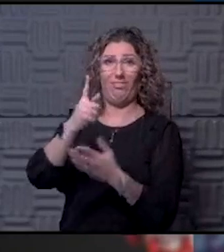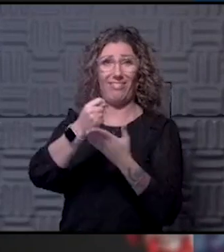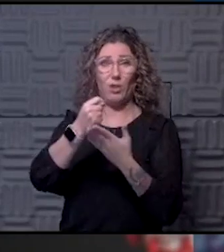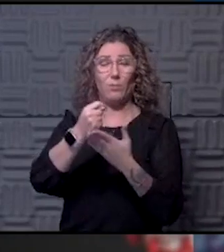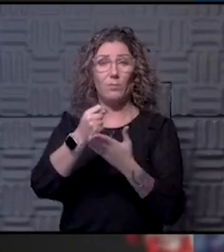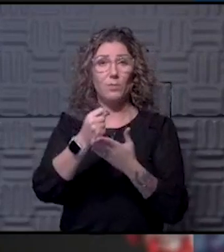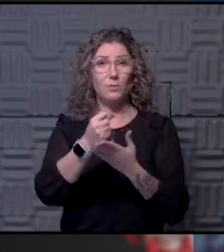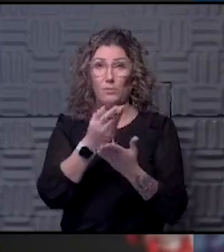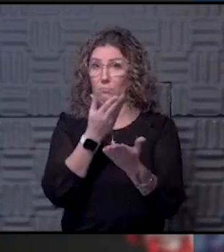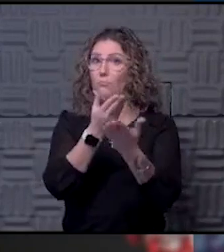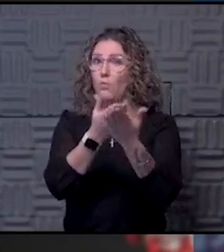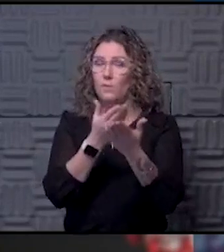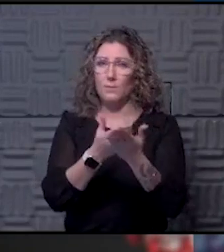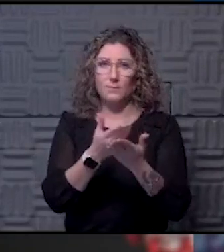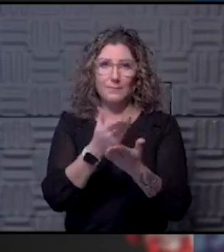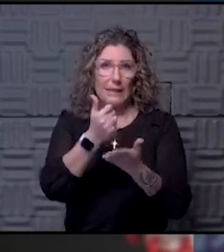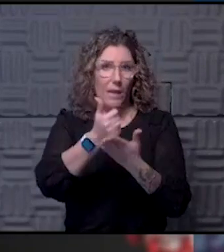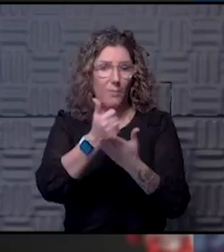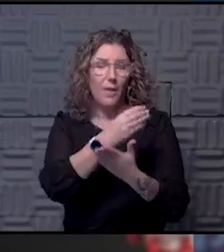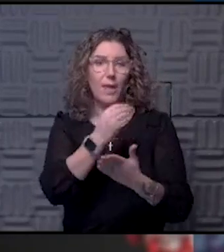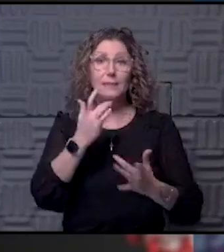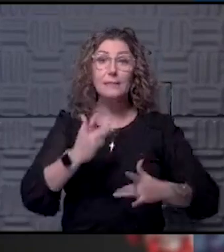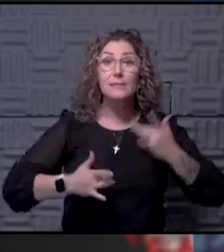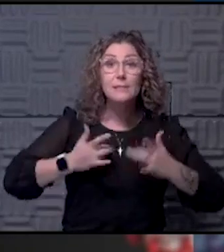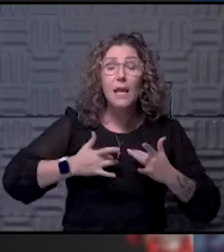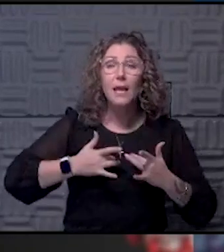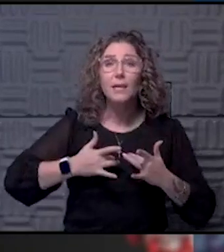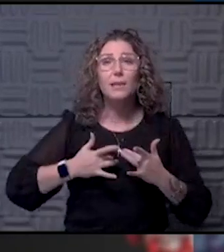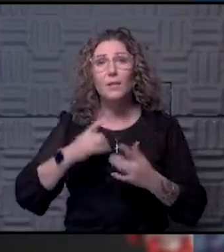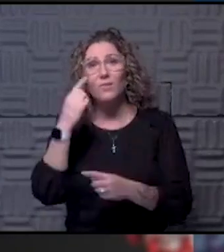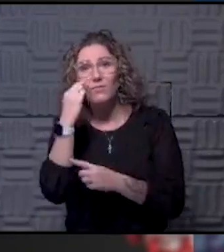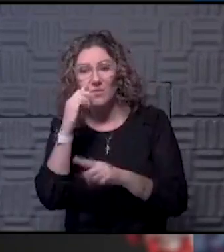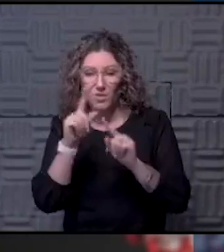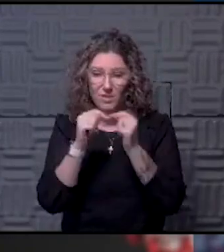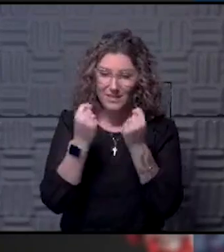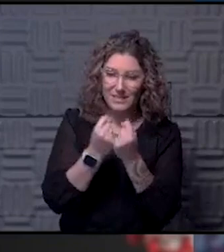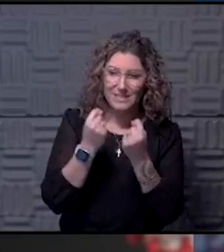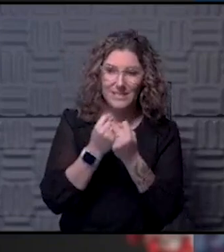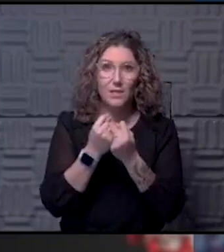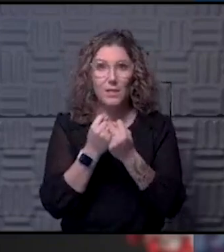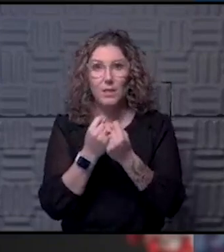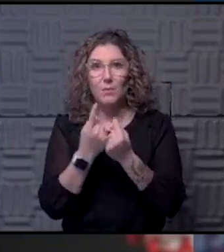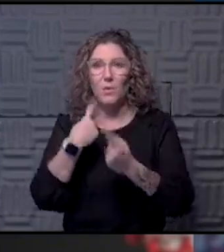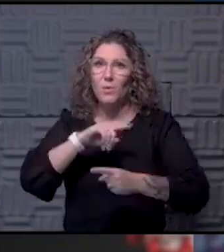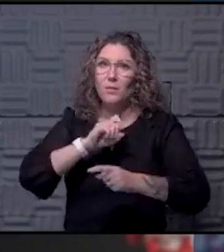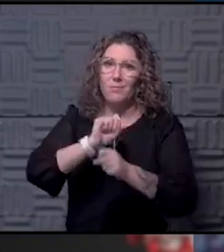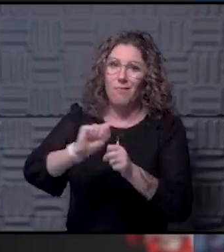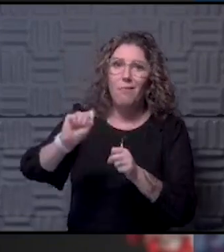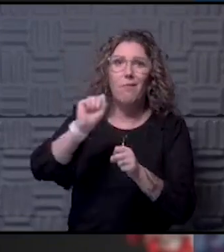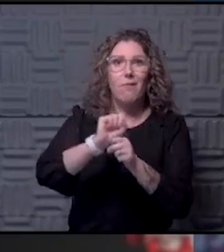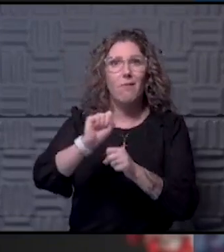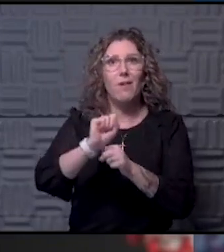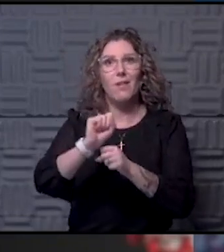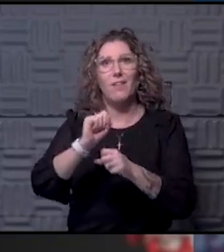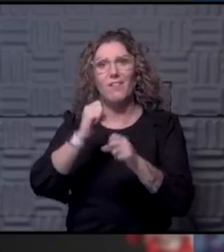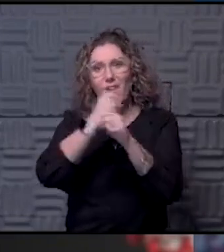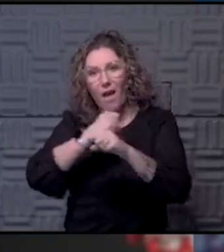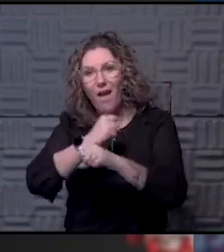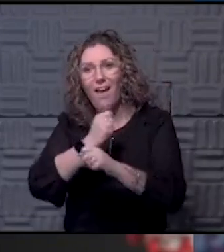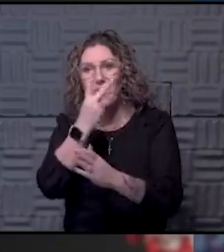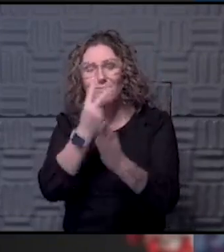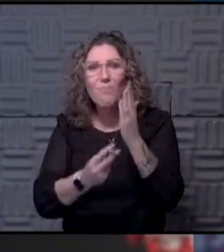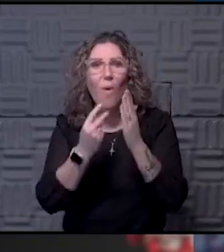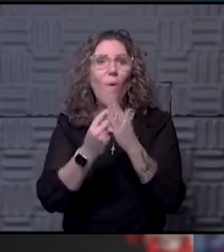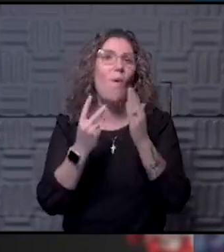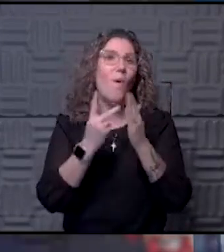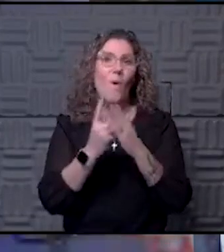to be helpful, and this is exciting news for the team still on defense as we fight COVID-19 on both the